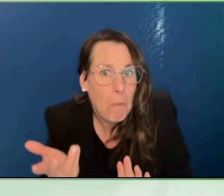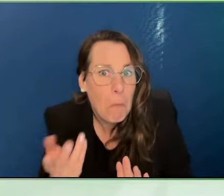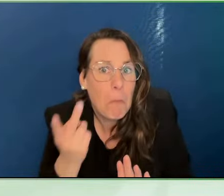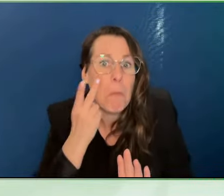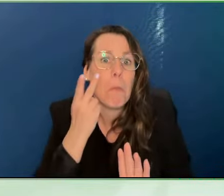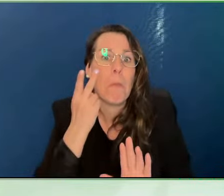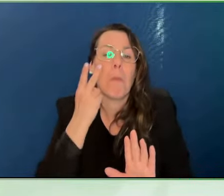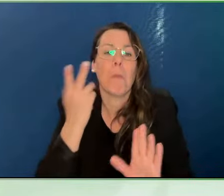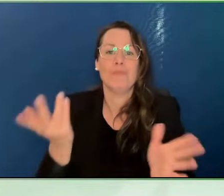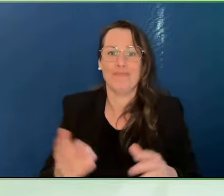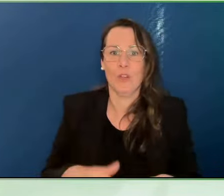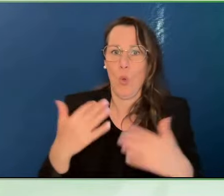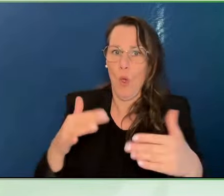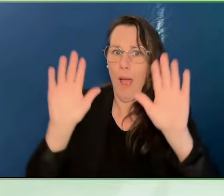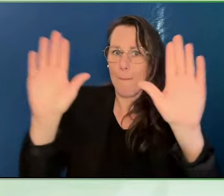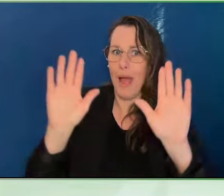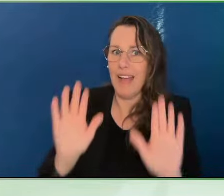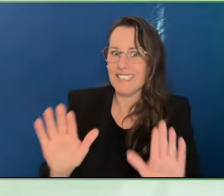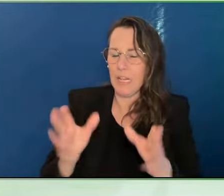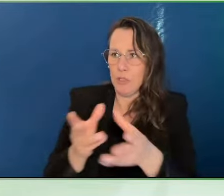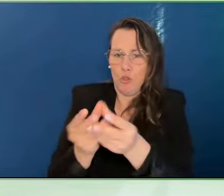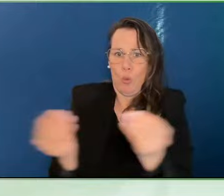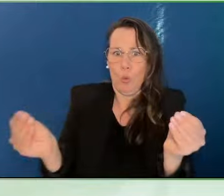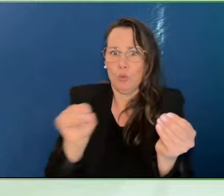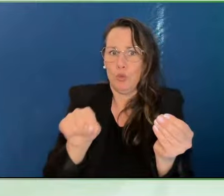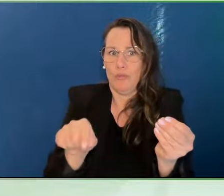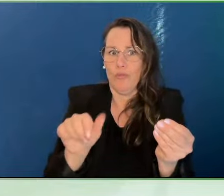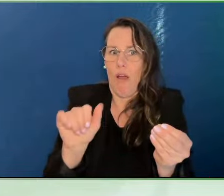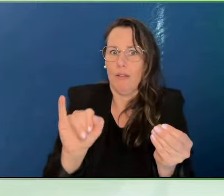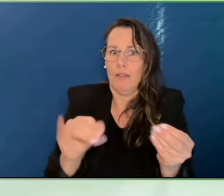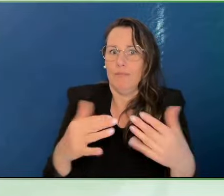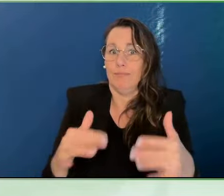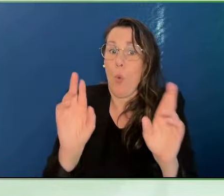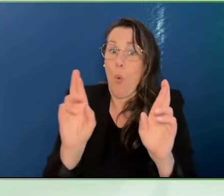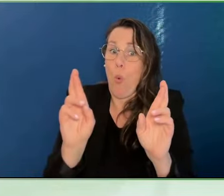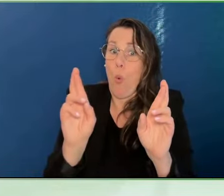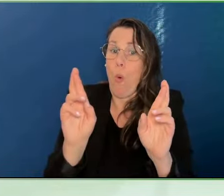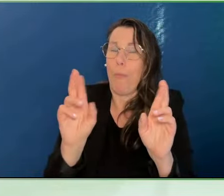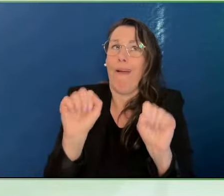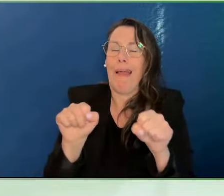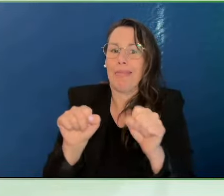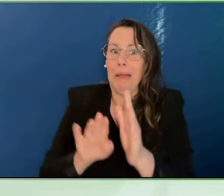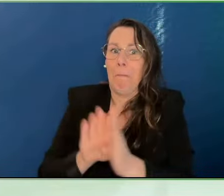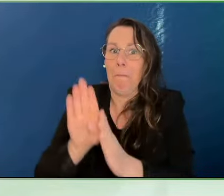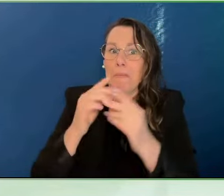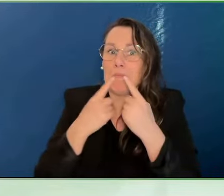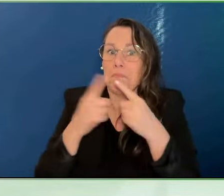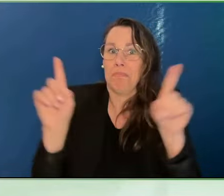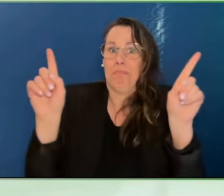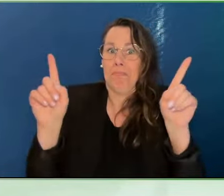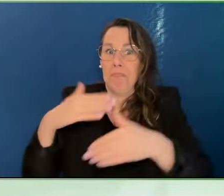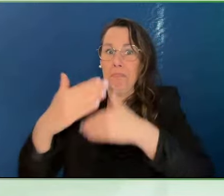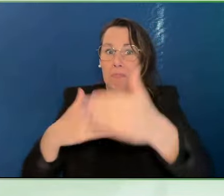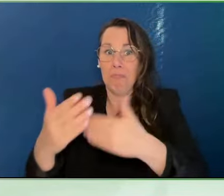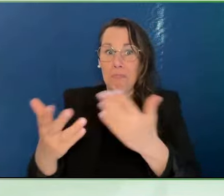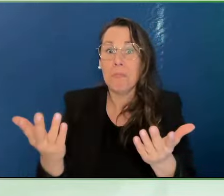God. It's interesting. I was talking to a friend who still has found 2 wonderful venues but can't settle because of